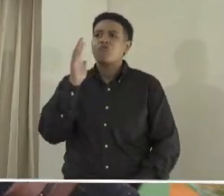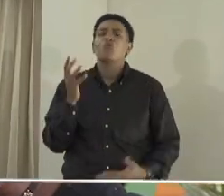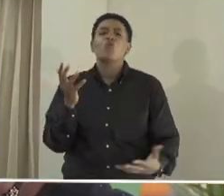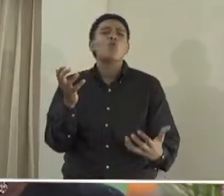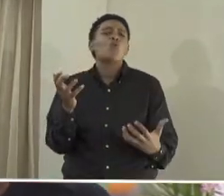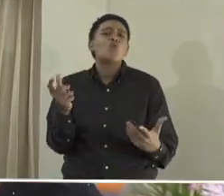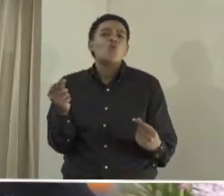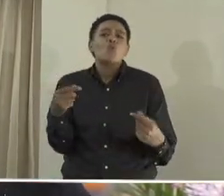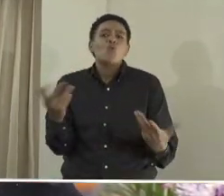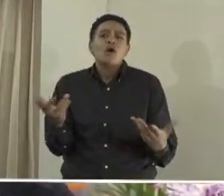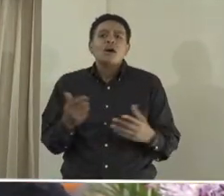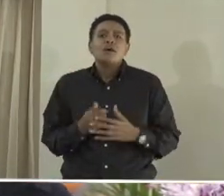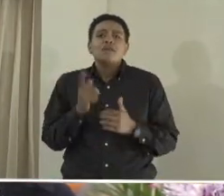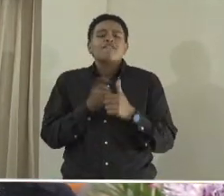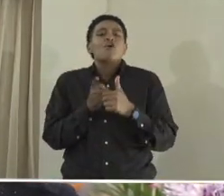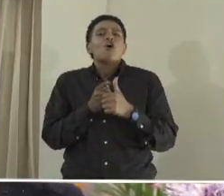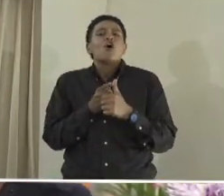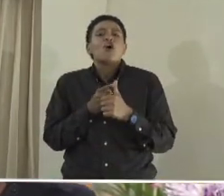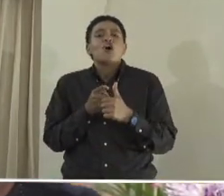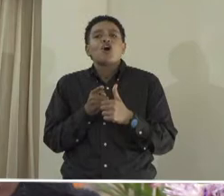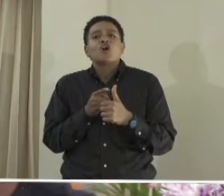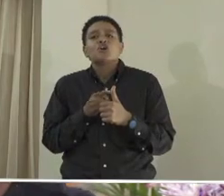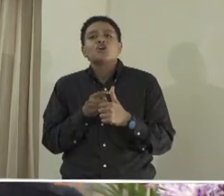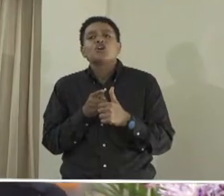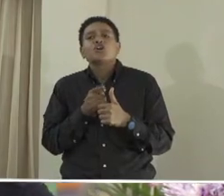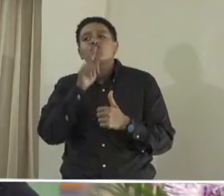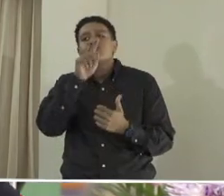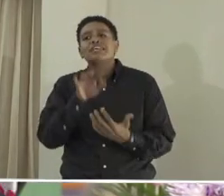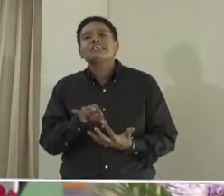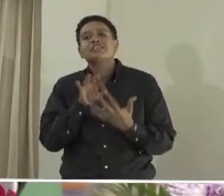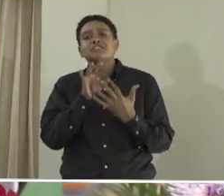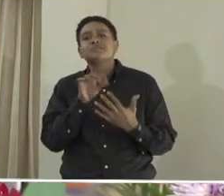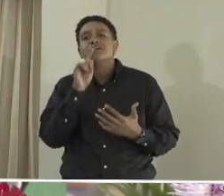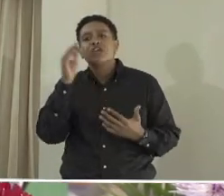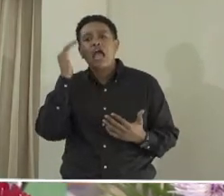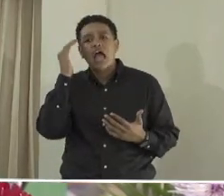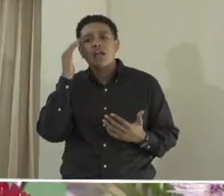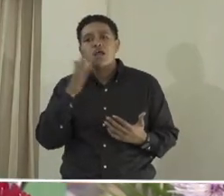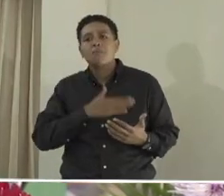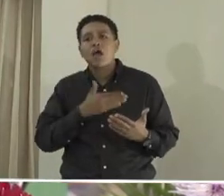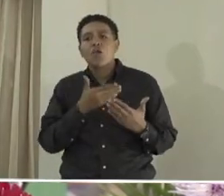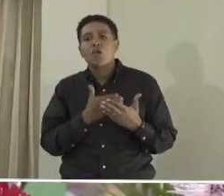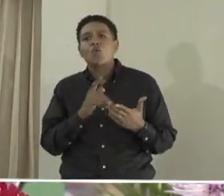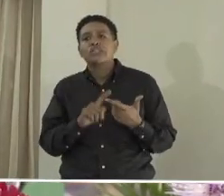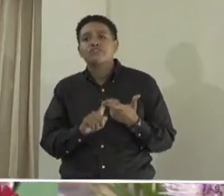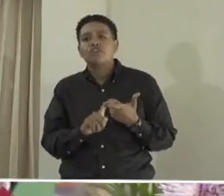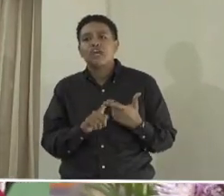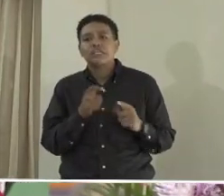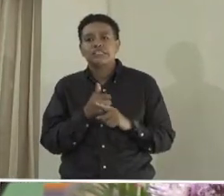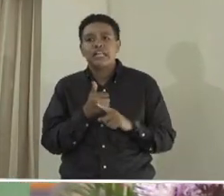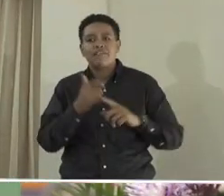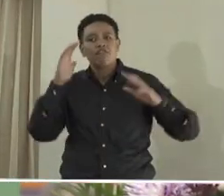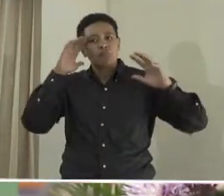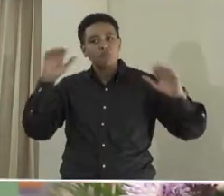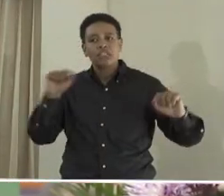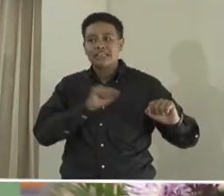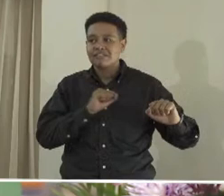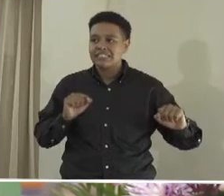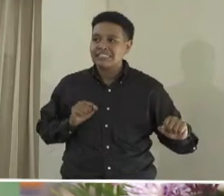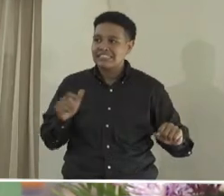to, first of all, to specially acknowledge my close friend, the President of the